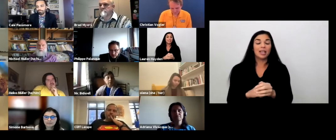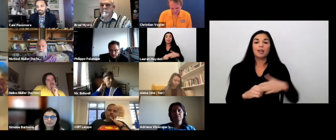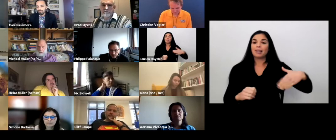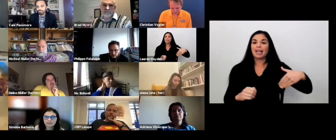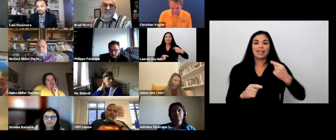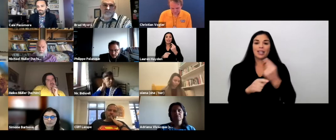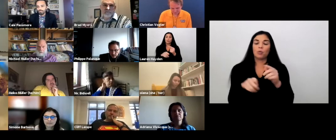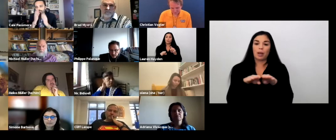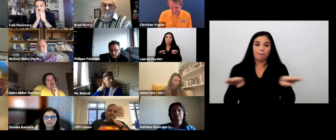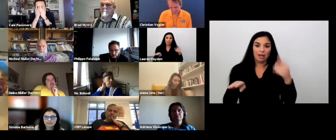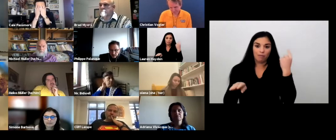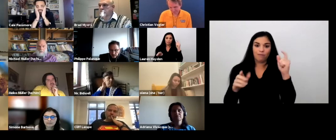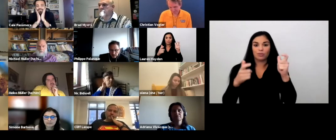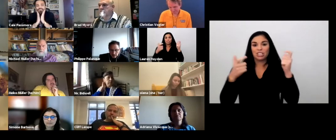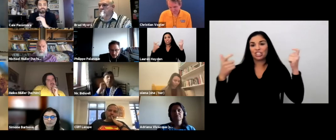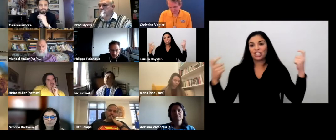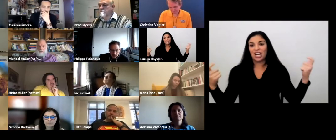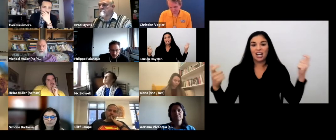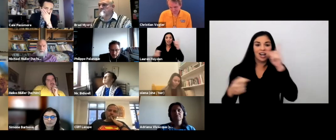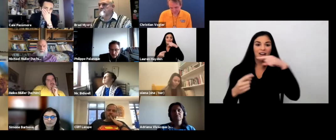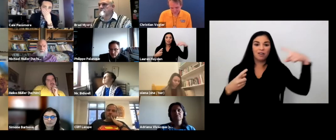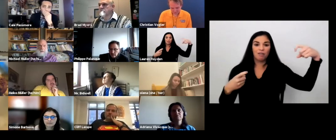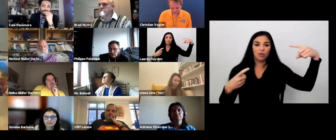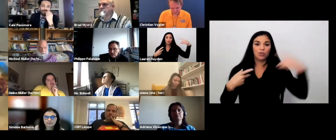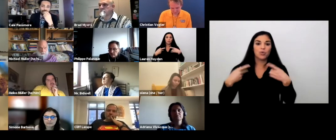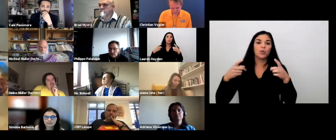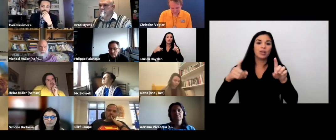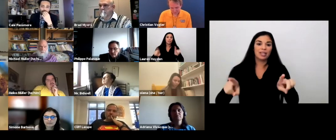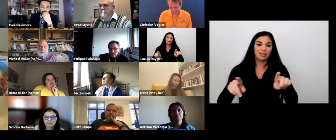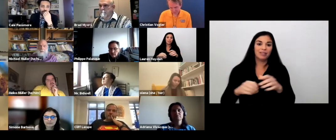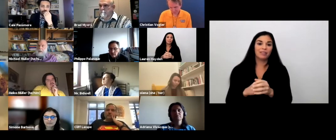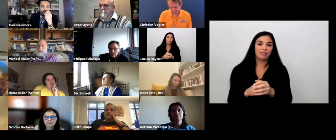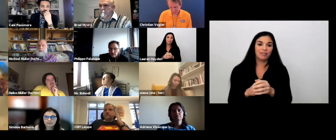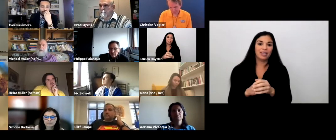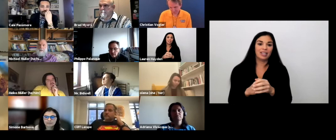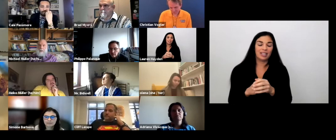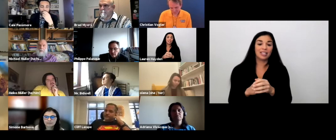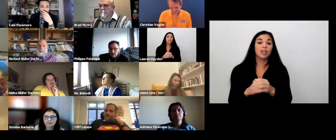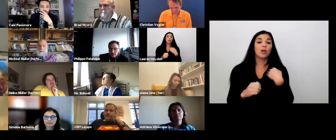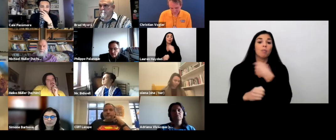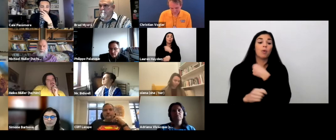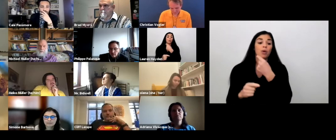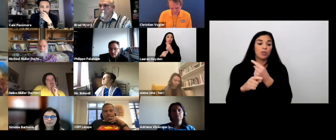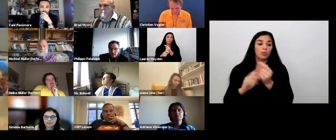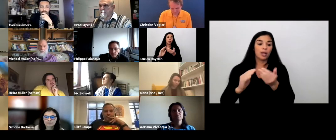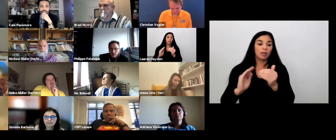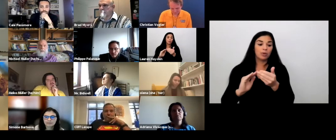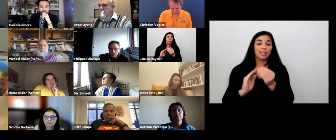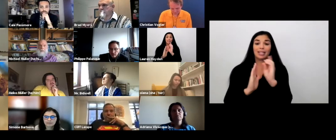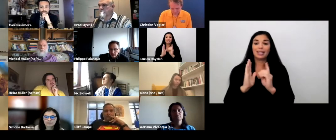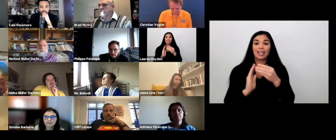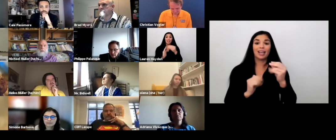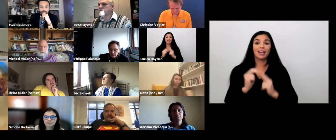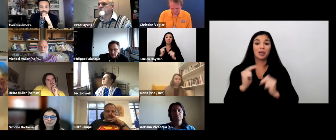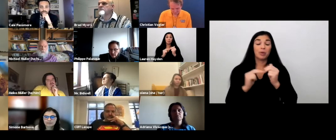platform for a large virtual event, but we're the right community, as you said earlier, Kale, we're the right community to design and build that platform someday.